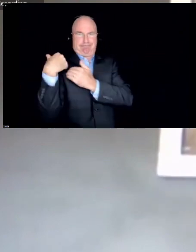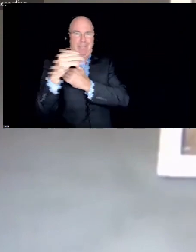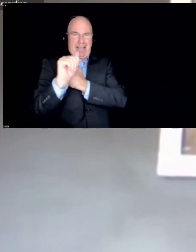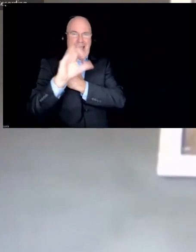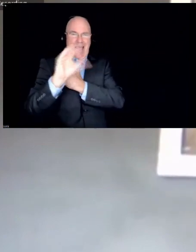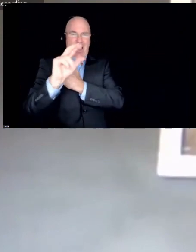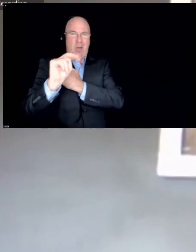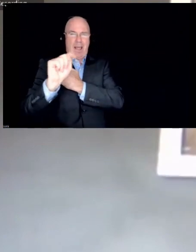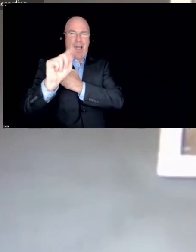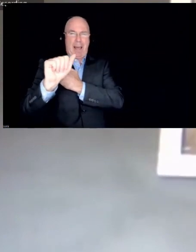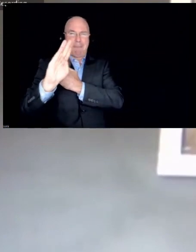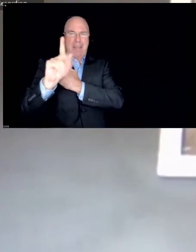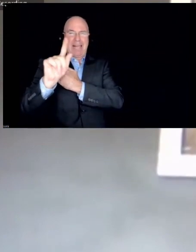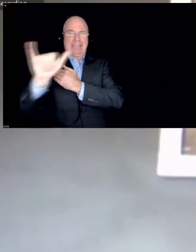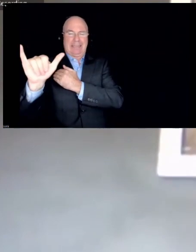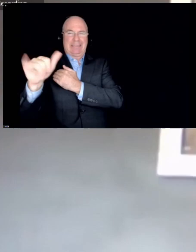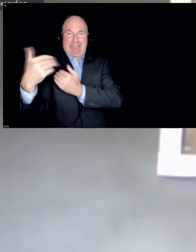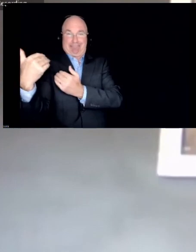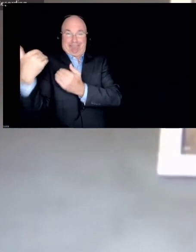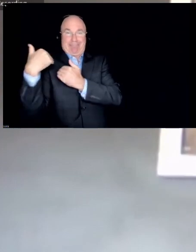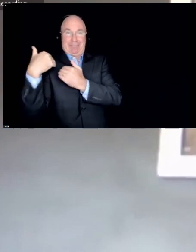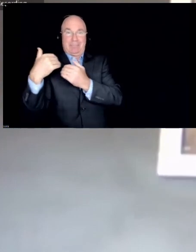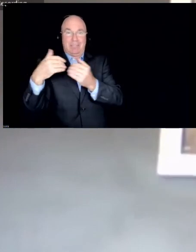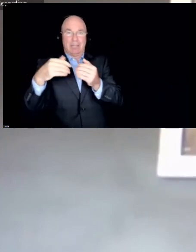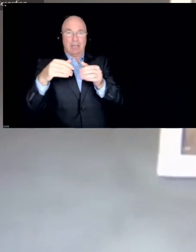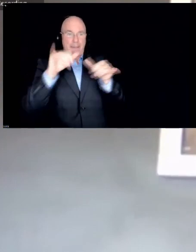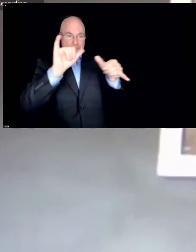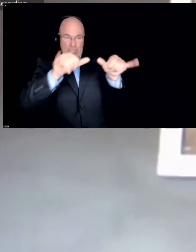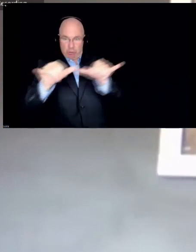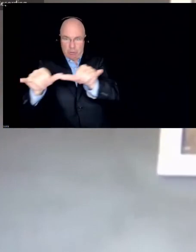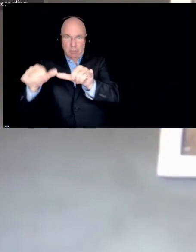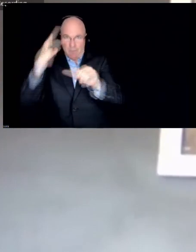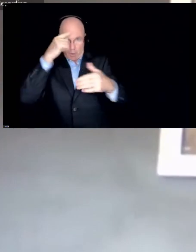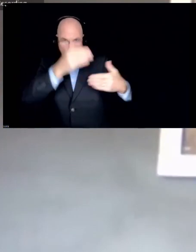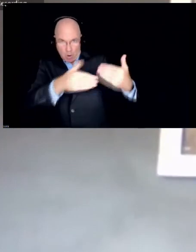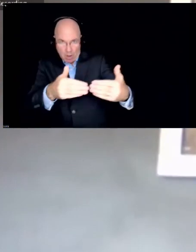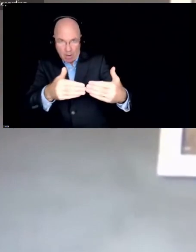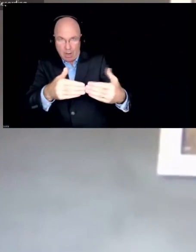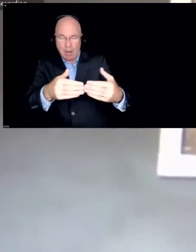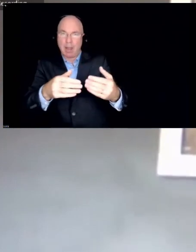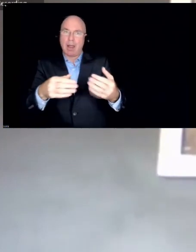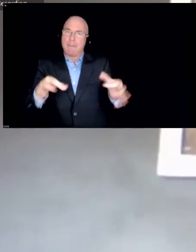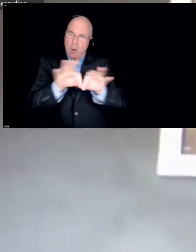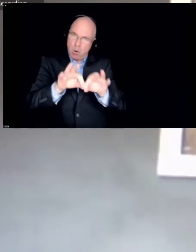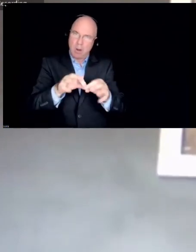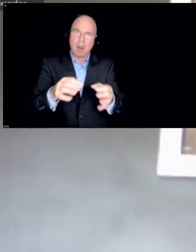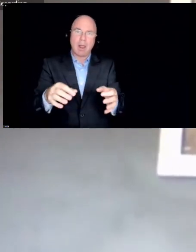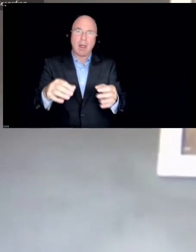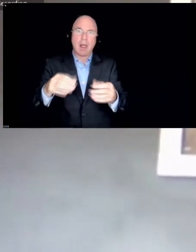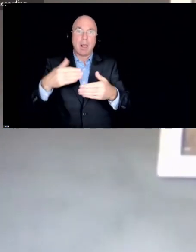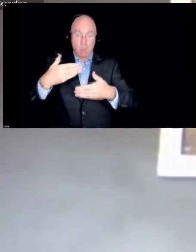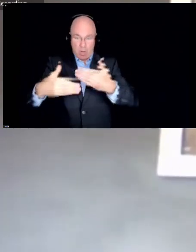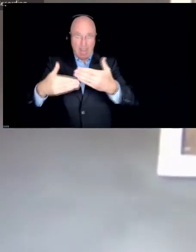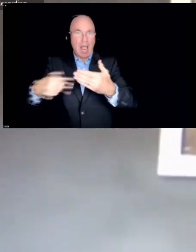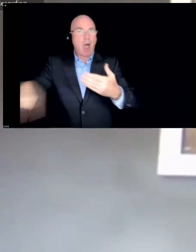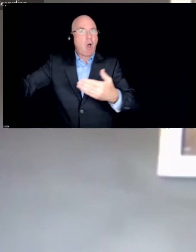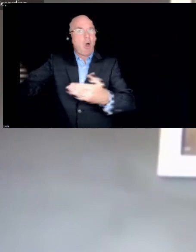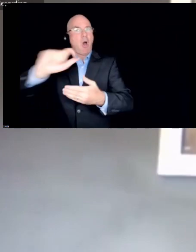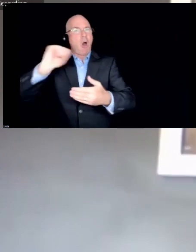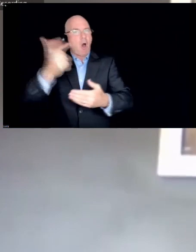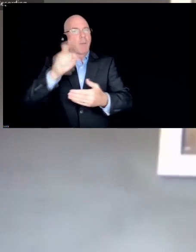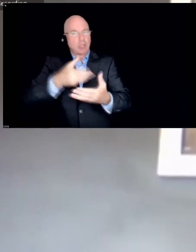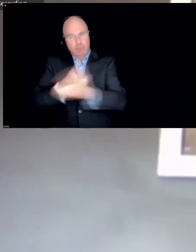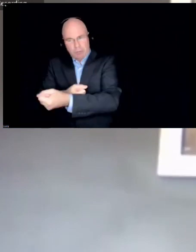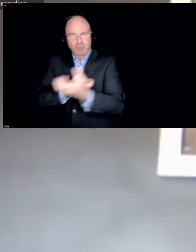progress and change is important. We need to continue to build trust and transparency through our processes.